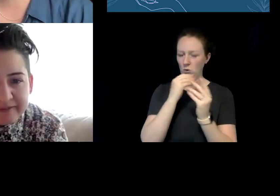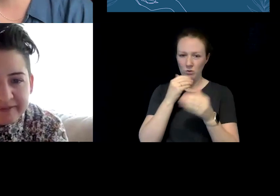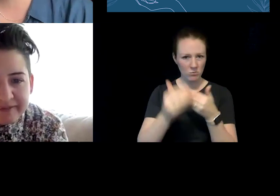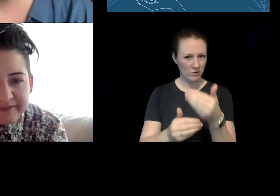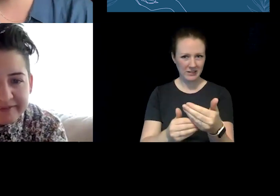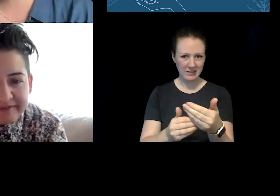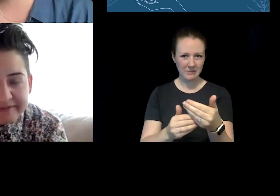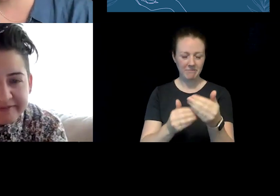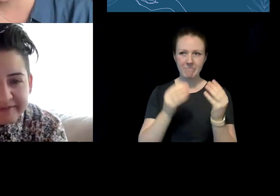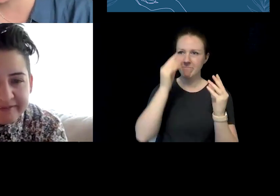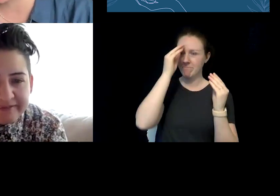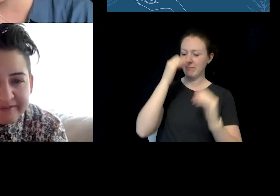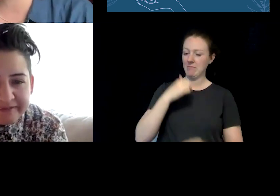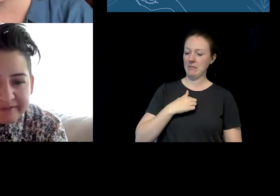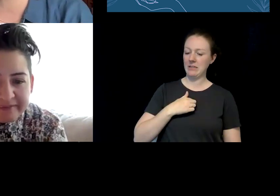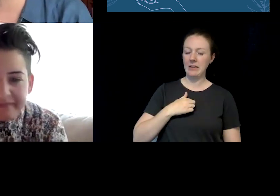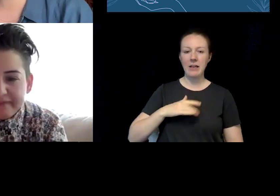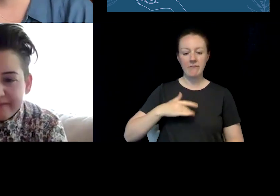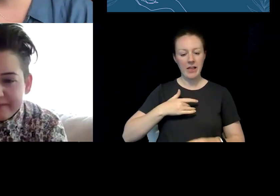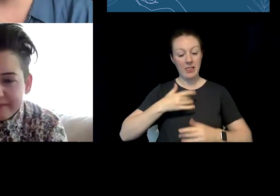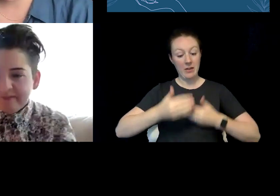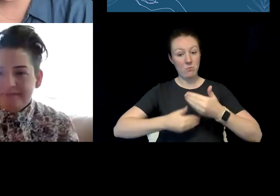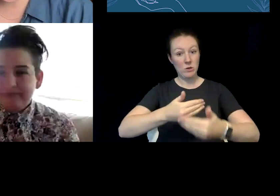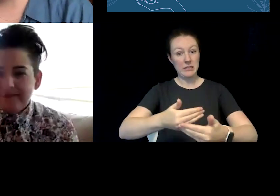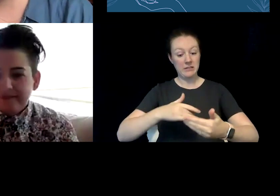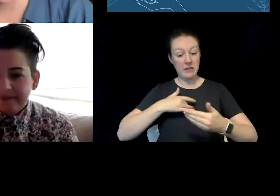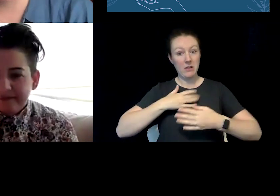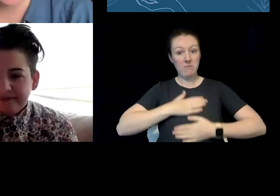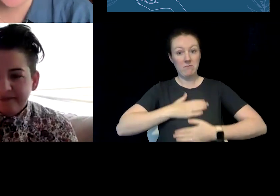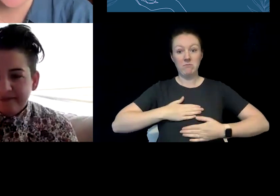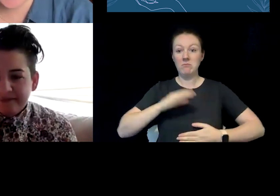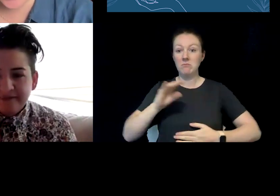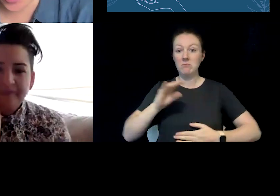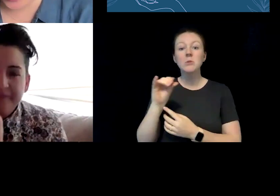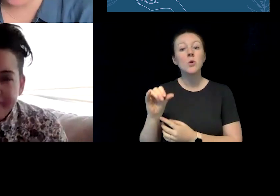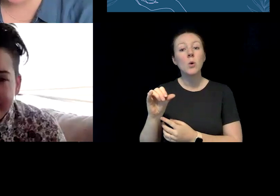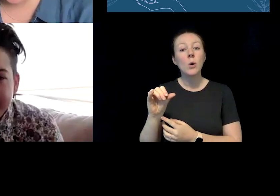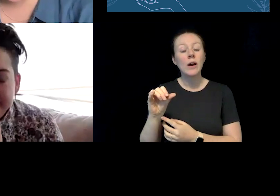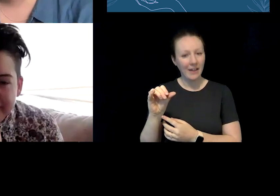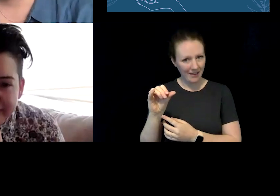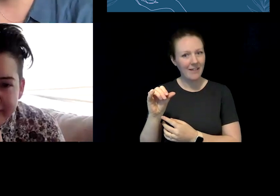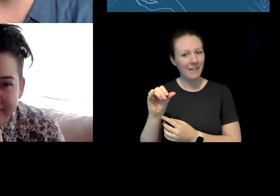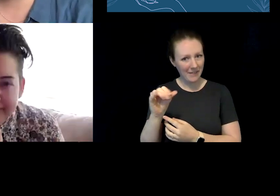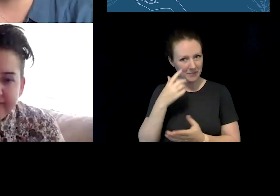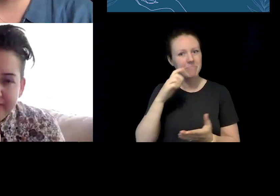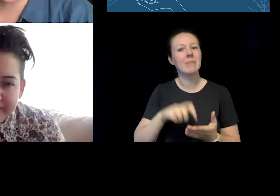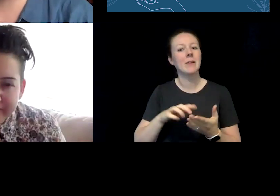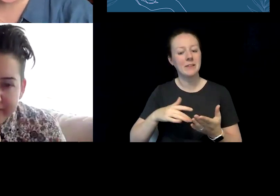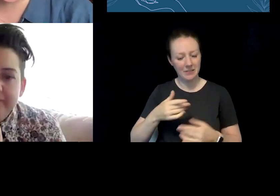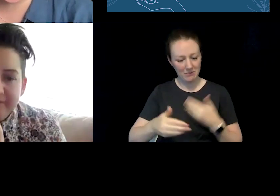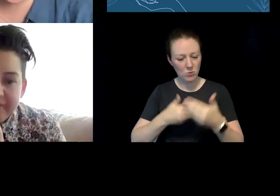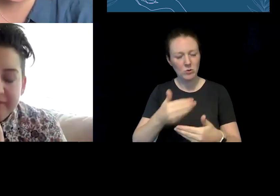joy inside of a process, it's because I sometimes see processes as a way of sharing